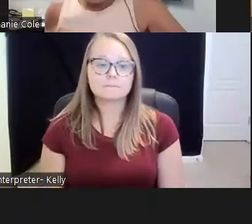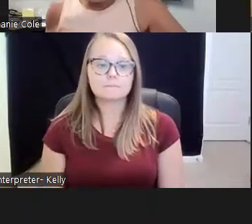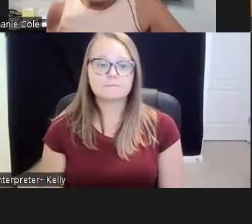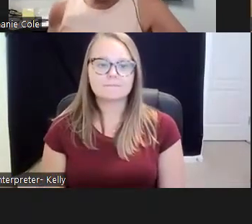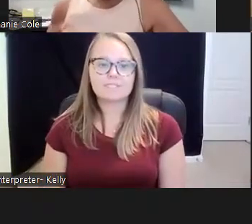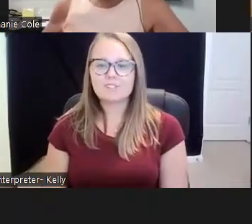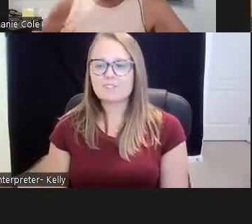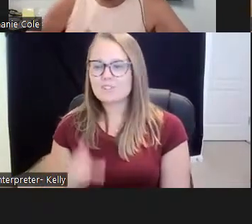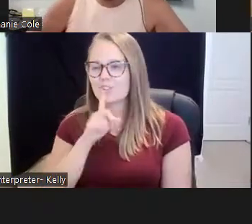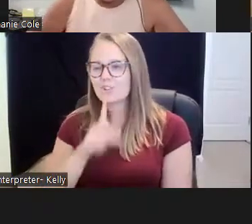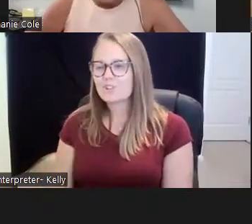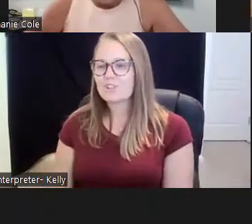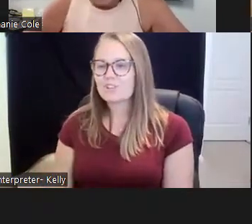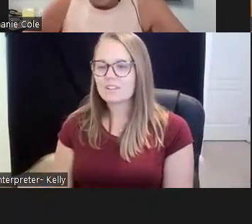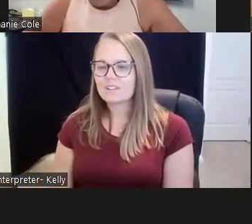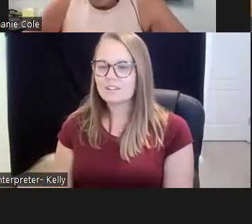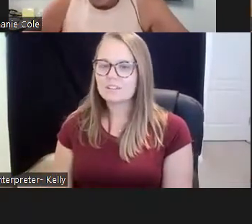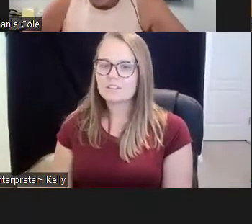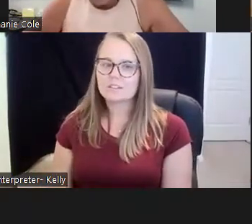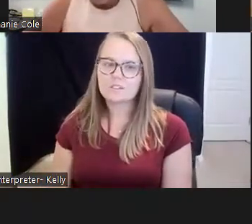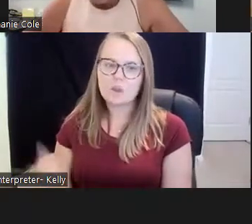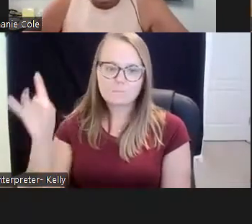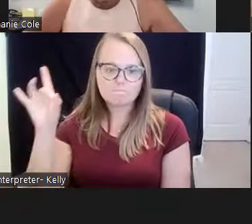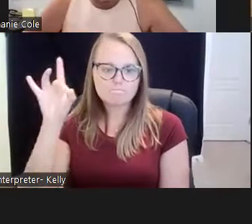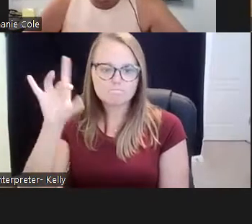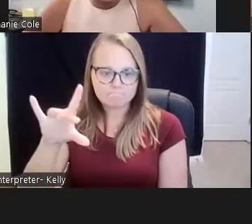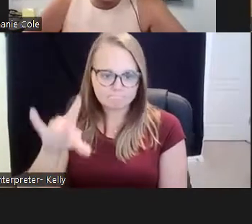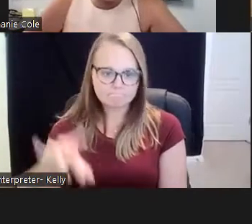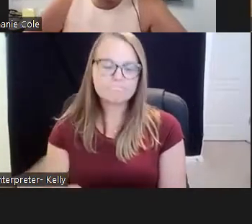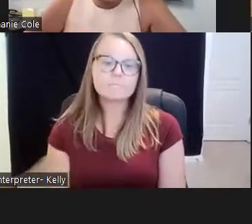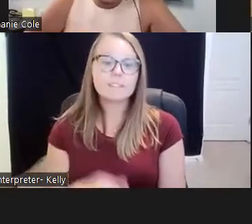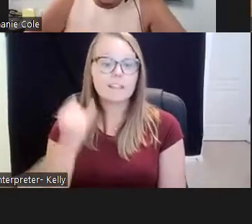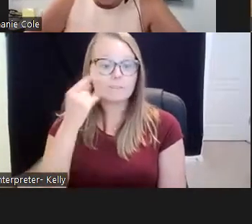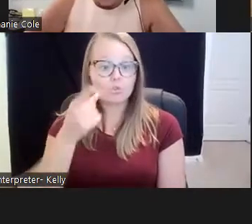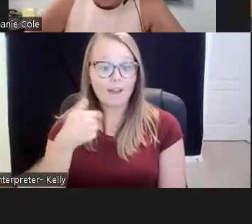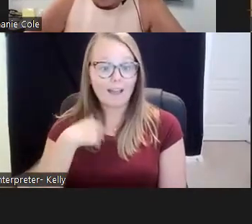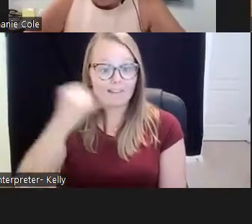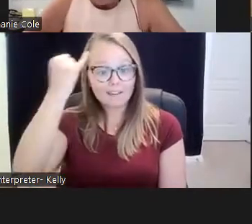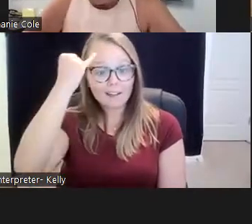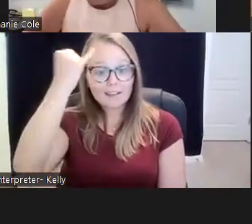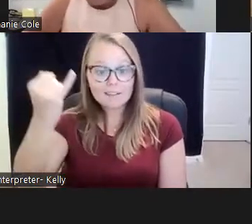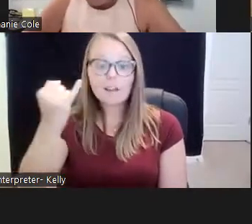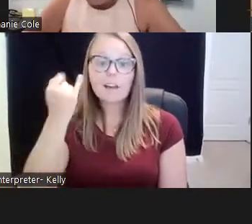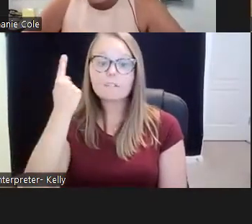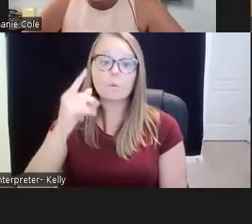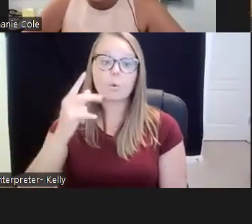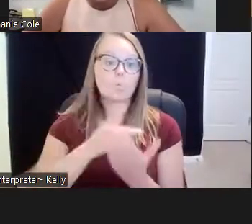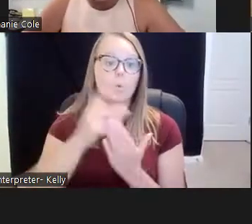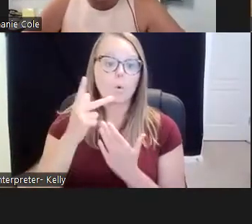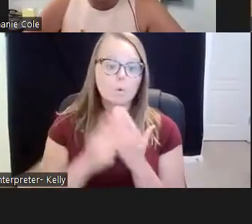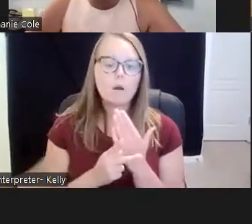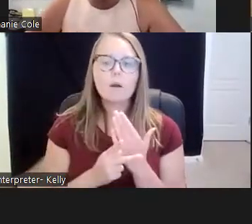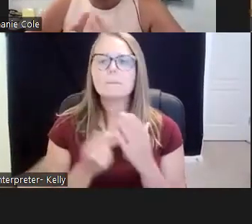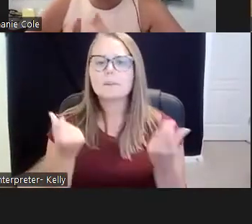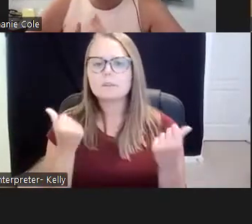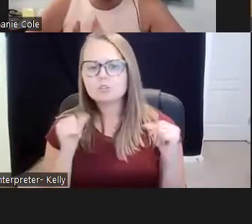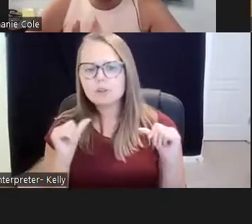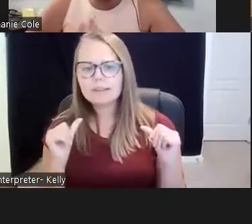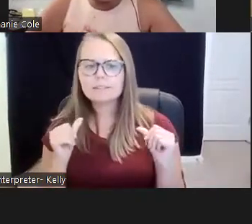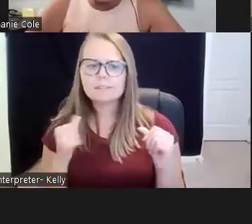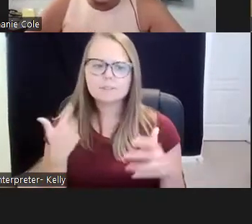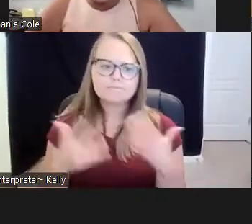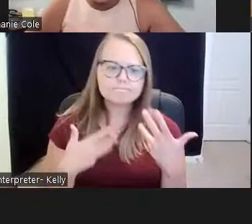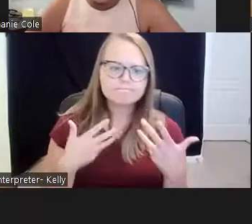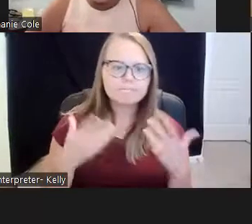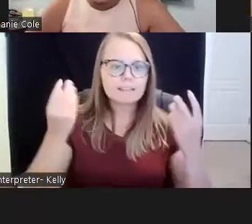Sure. So here's what I'd like to leave everyone with. If you have an idea for an intergenerational program and you're trying to sort of